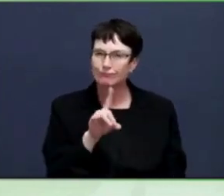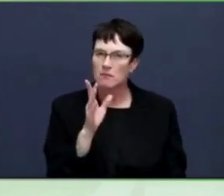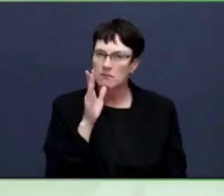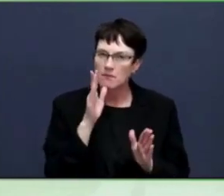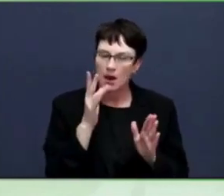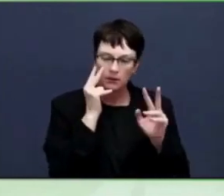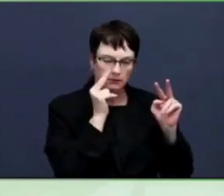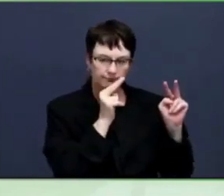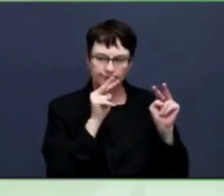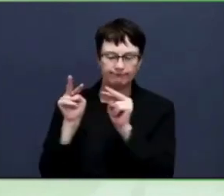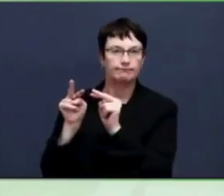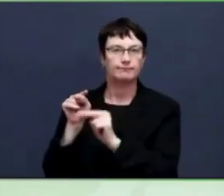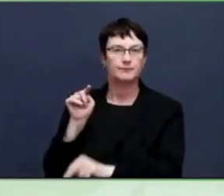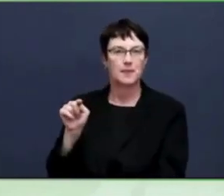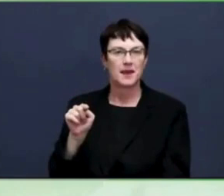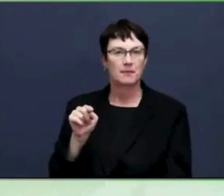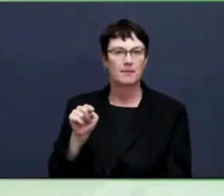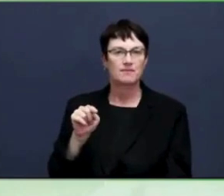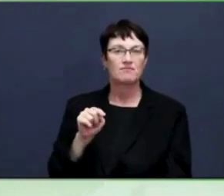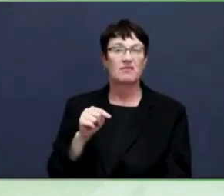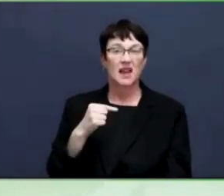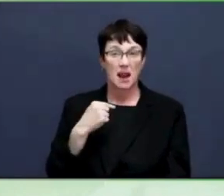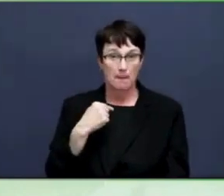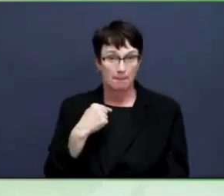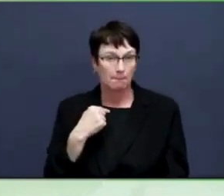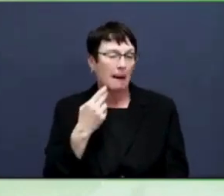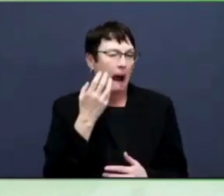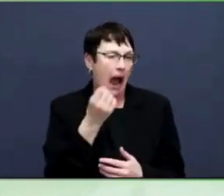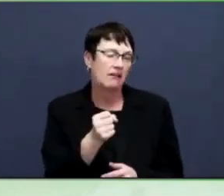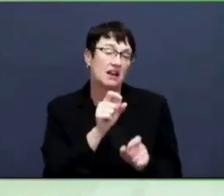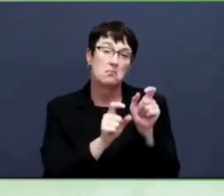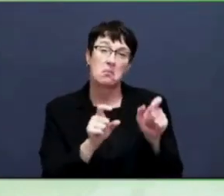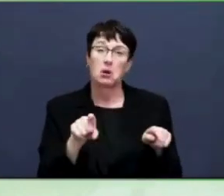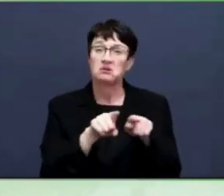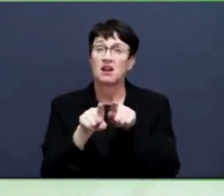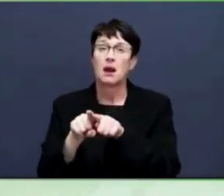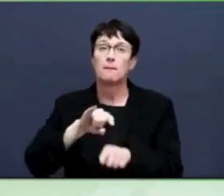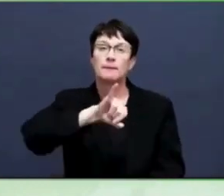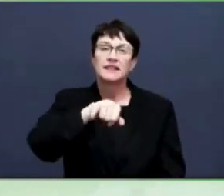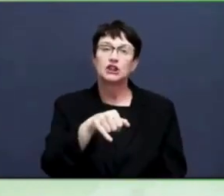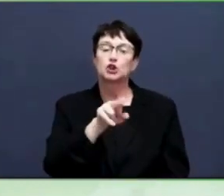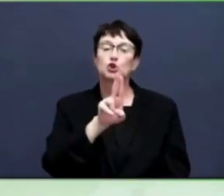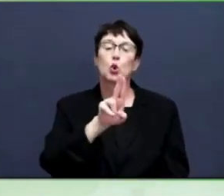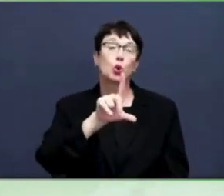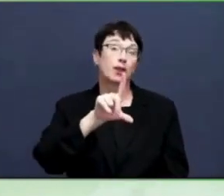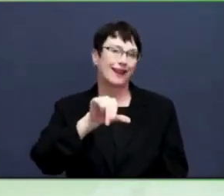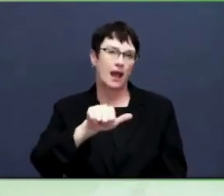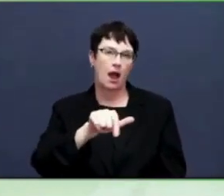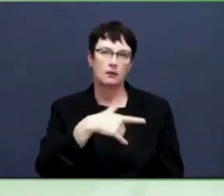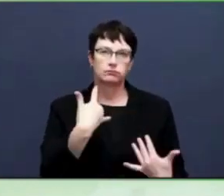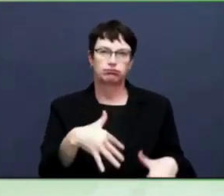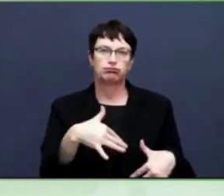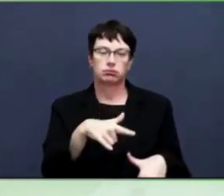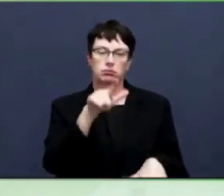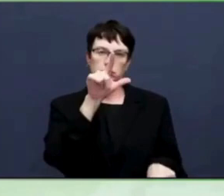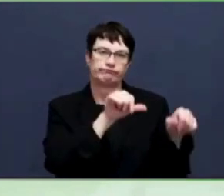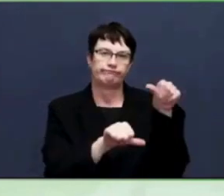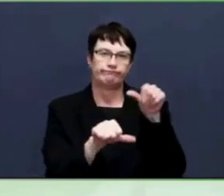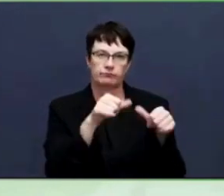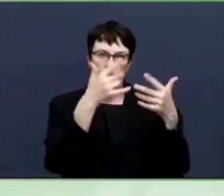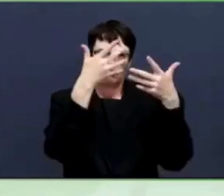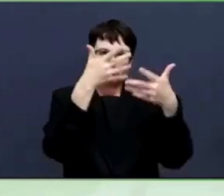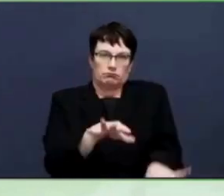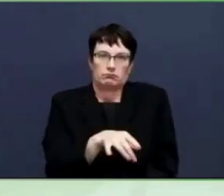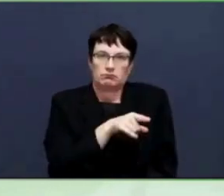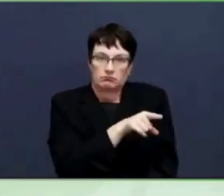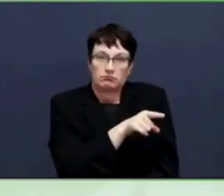at data about people in work, because people with disabilities are twice at least less likely to be in work.